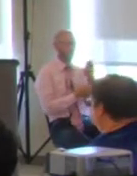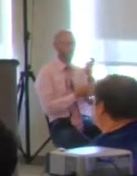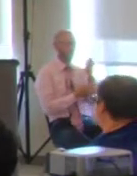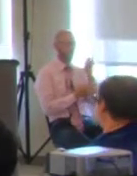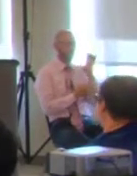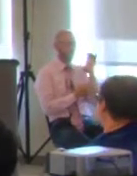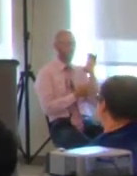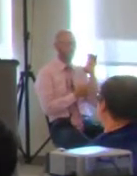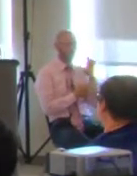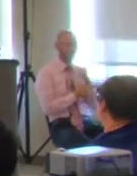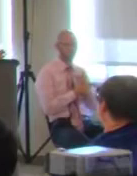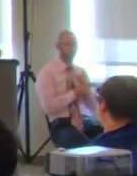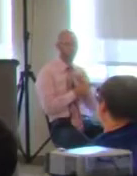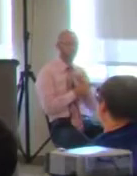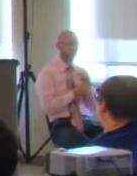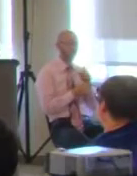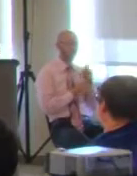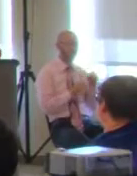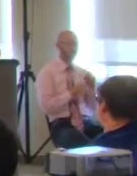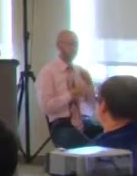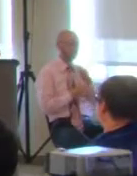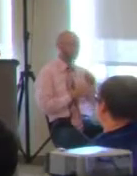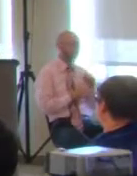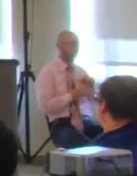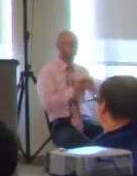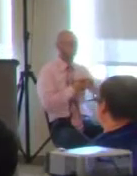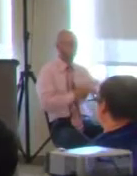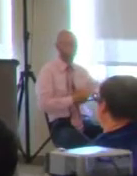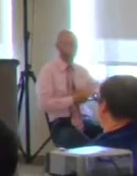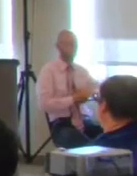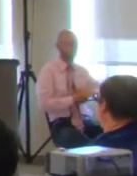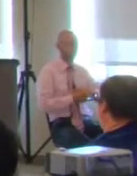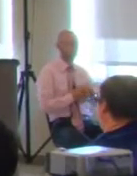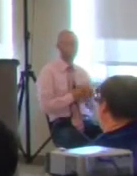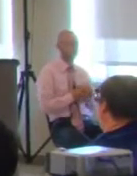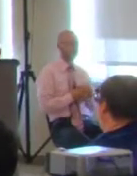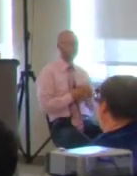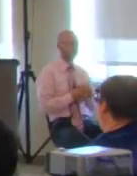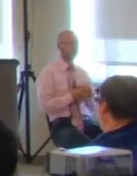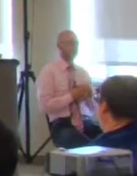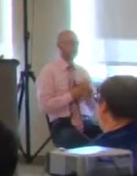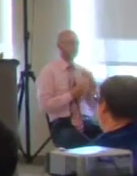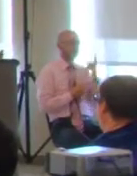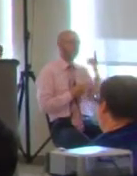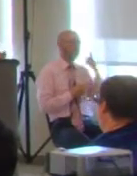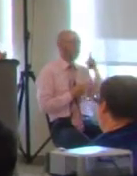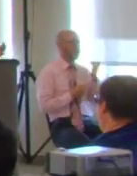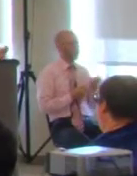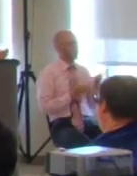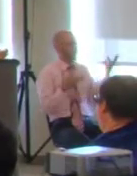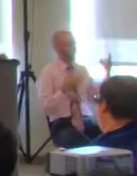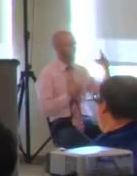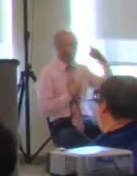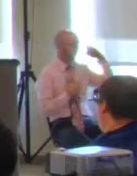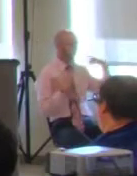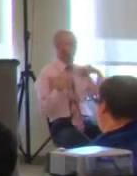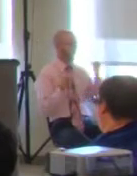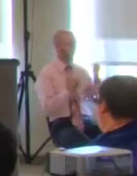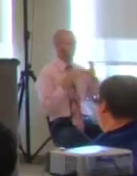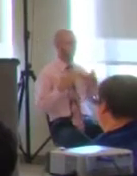that causes. The reality is that for a lot of mental health clients or